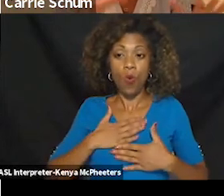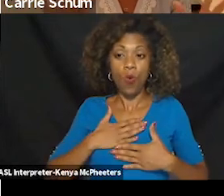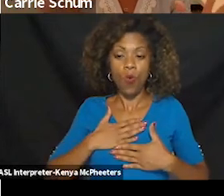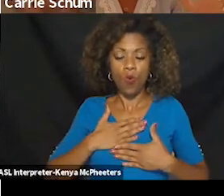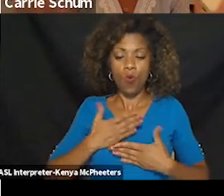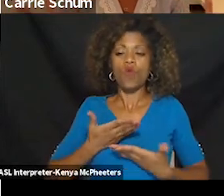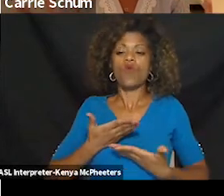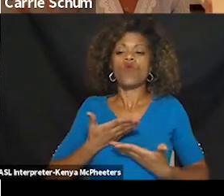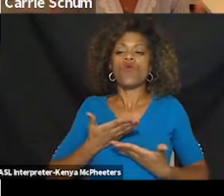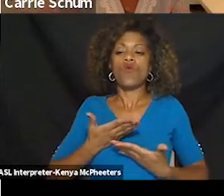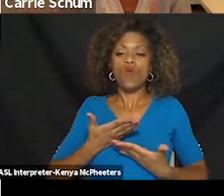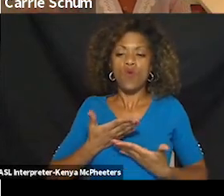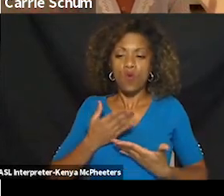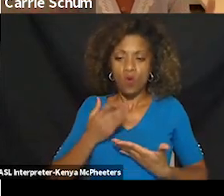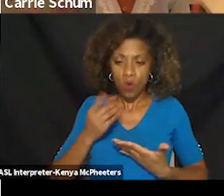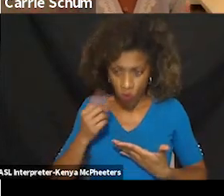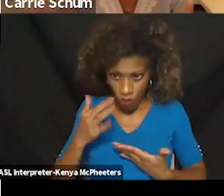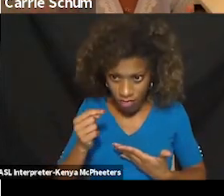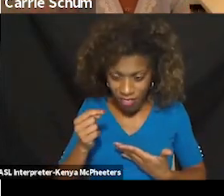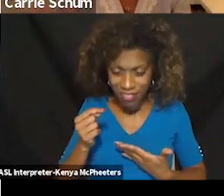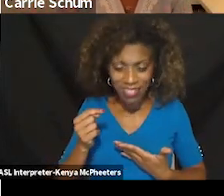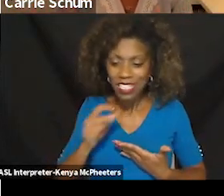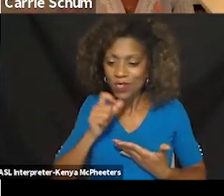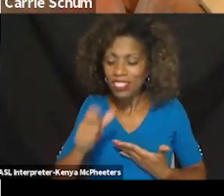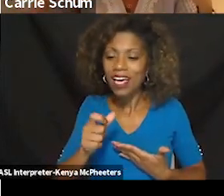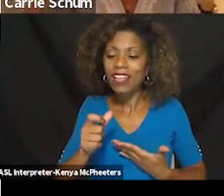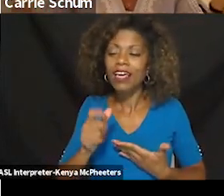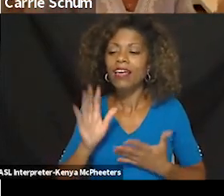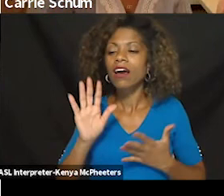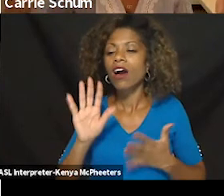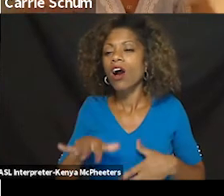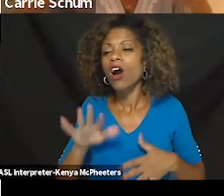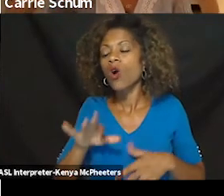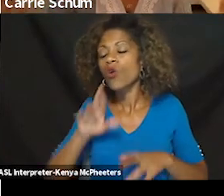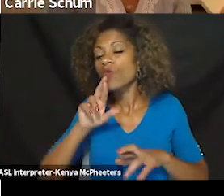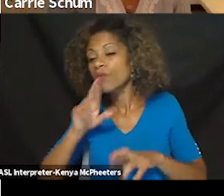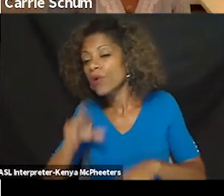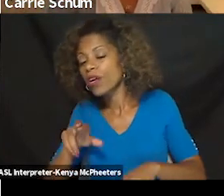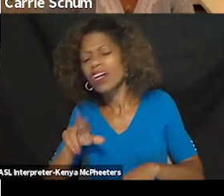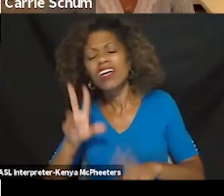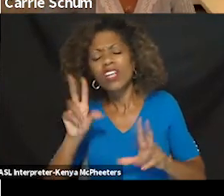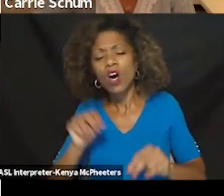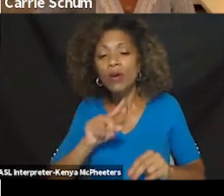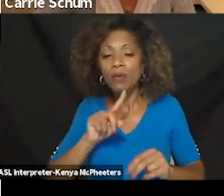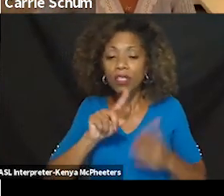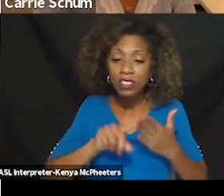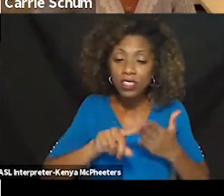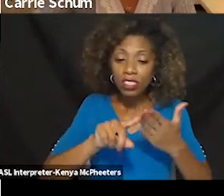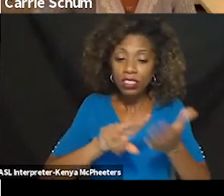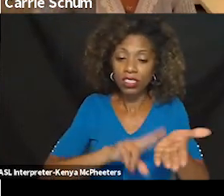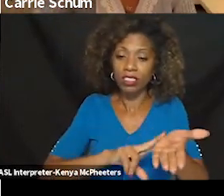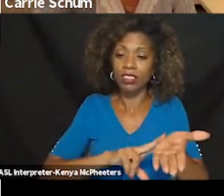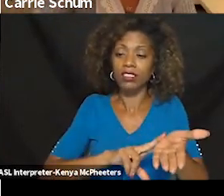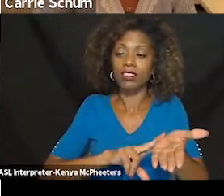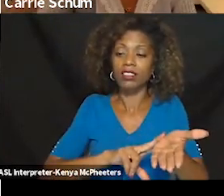we've guaranteed. This was not self-report. This is, where's your mind? Where's your attitude? What are you thinking